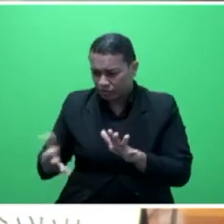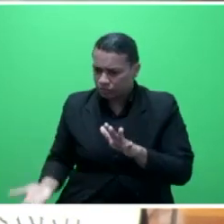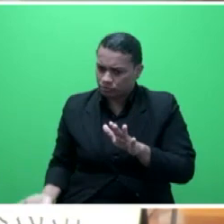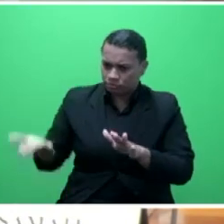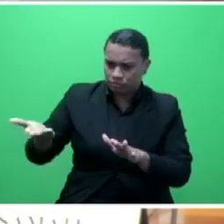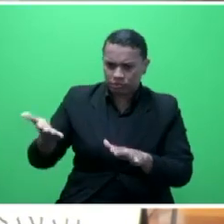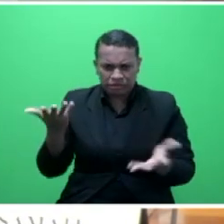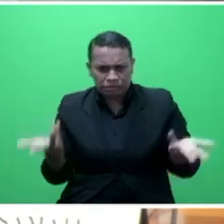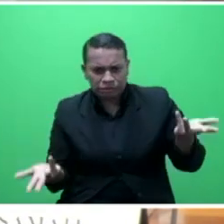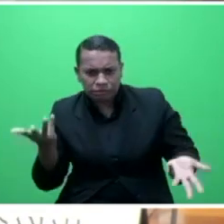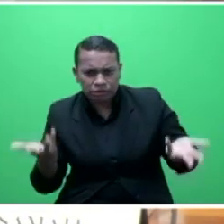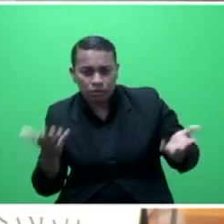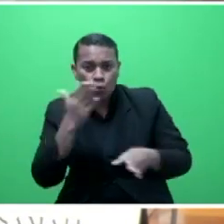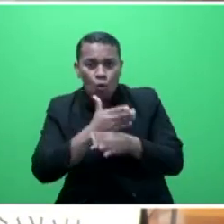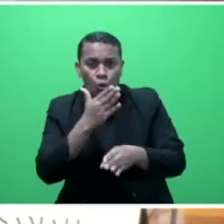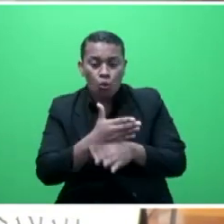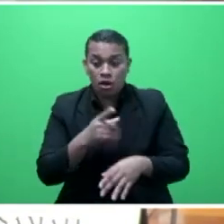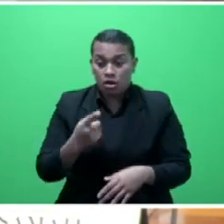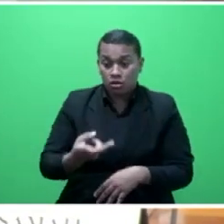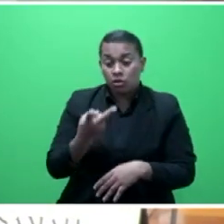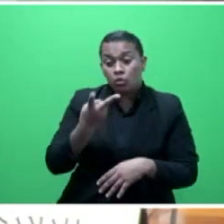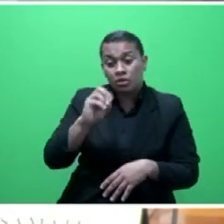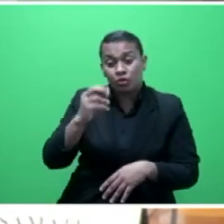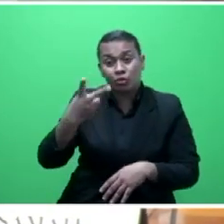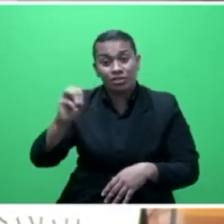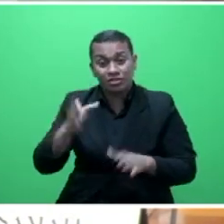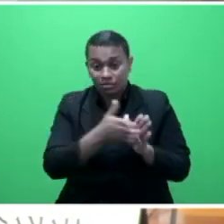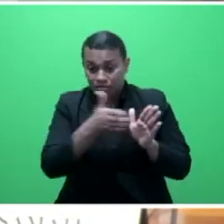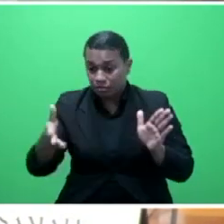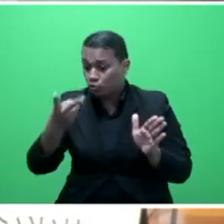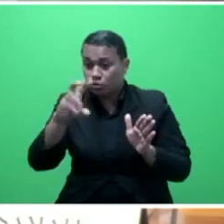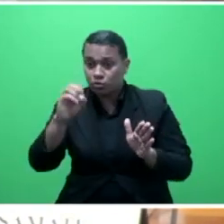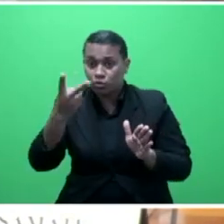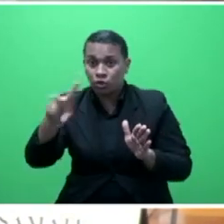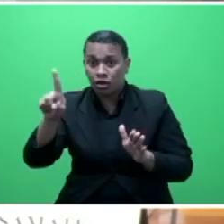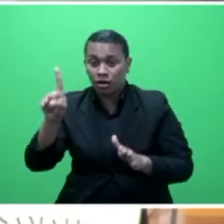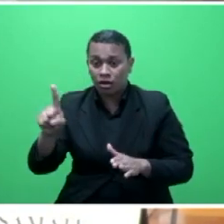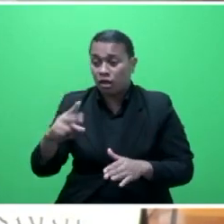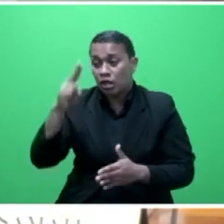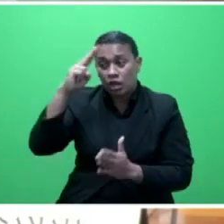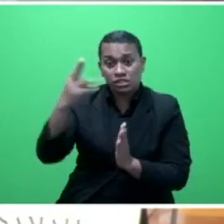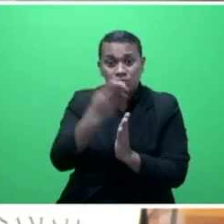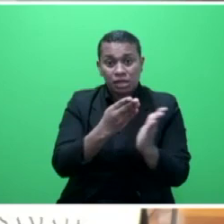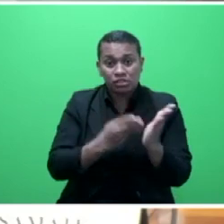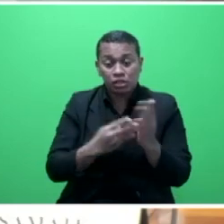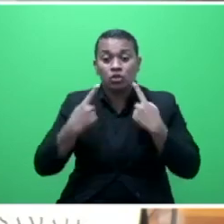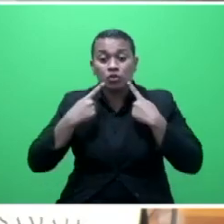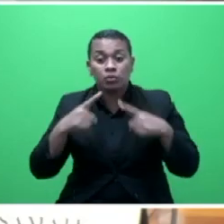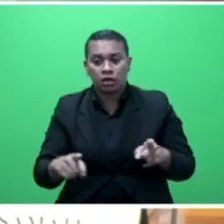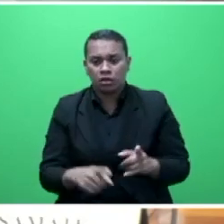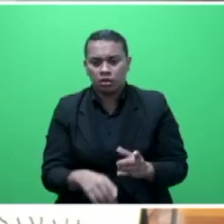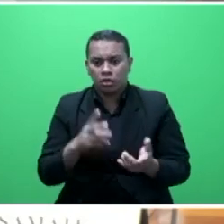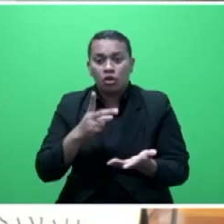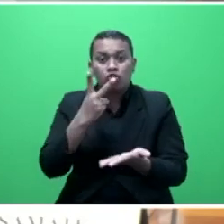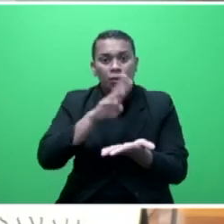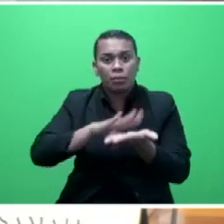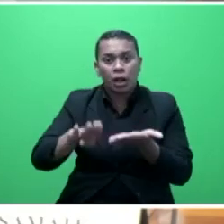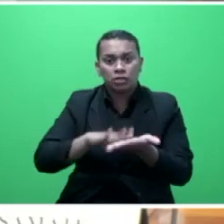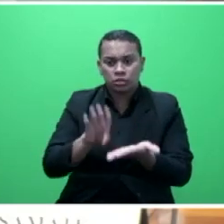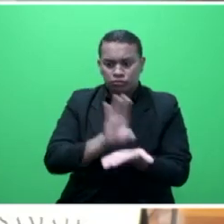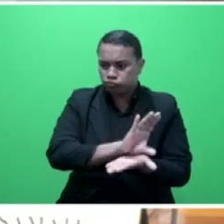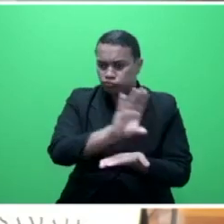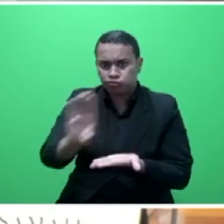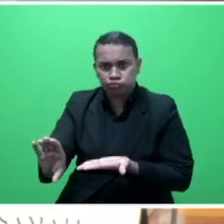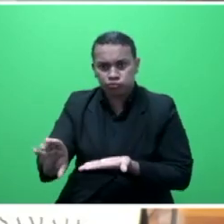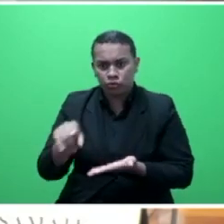In the 2020-2021 national budget, we are announcing a $2 billion direct government stimulus package to fund our comeback